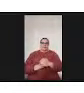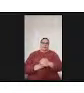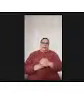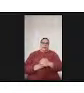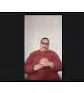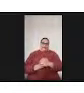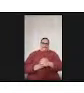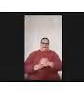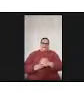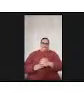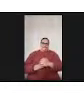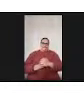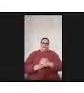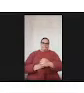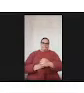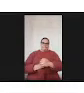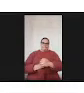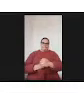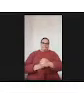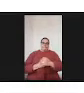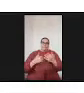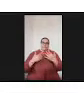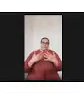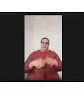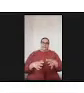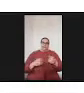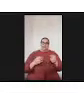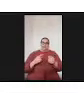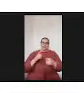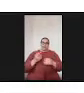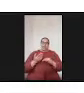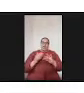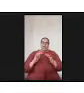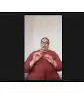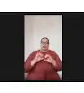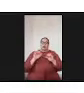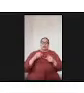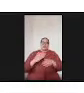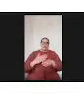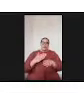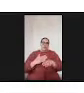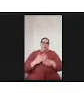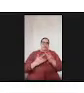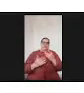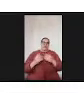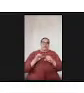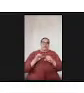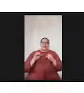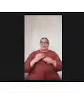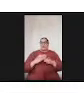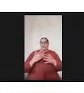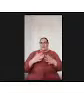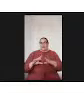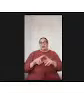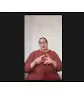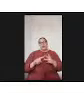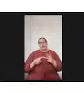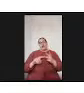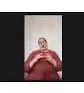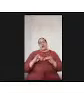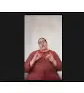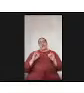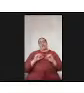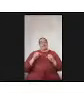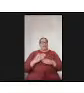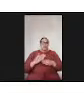Now, I think I've gone through how the systems works, the fire systems works, and how the emergency systems